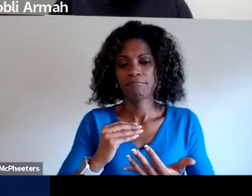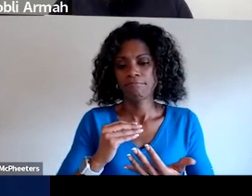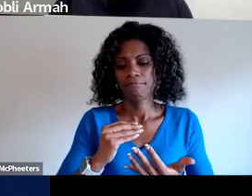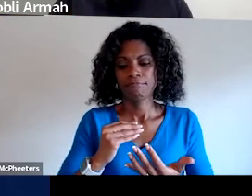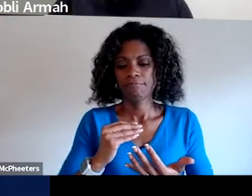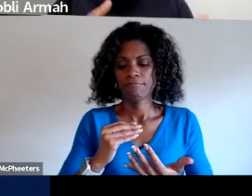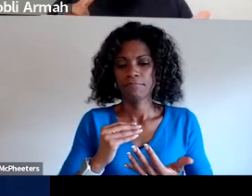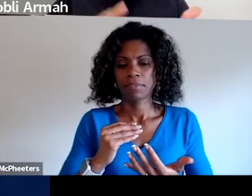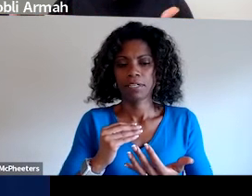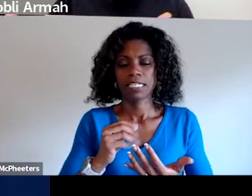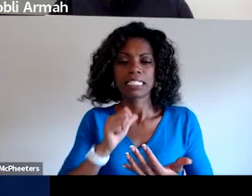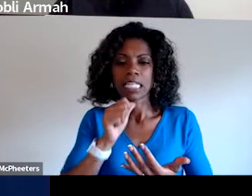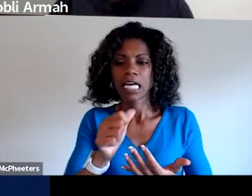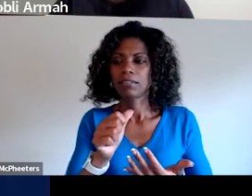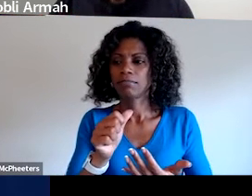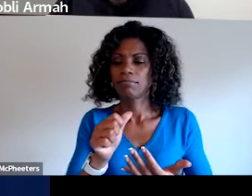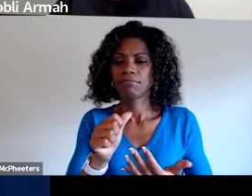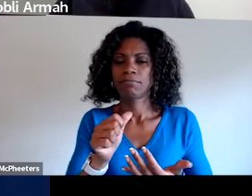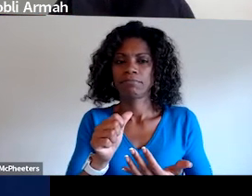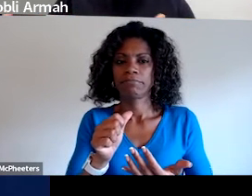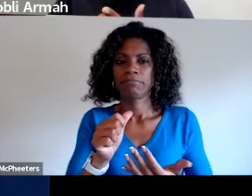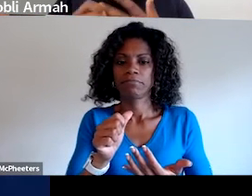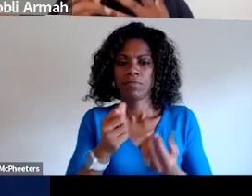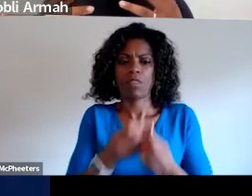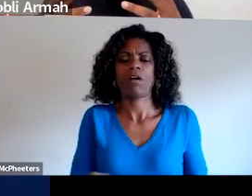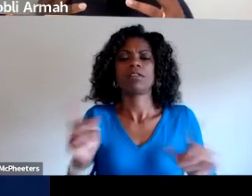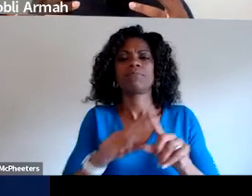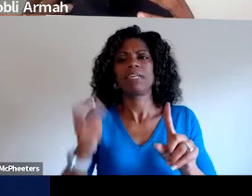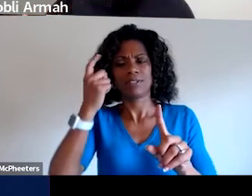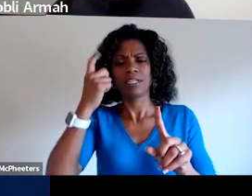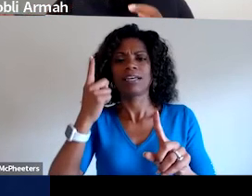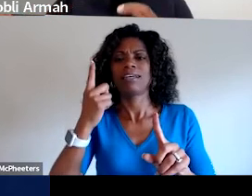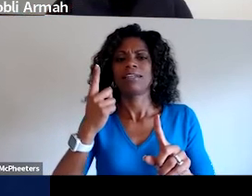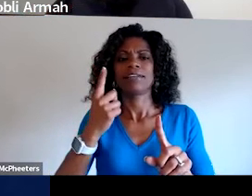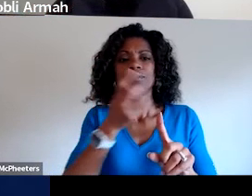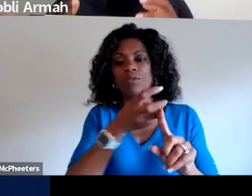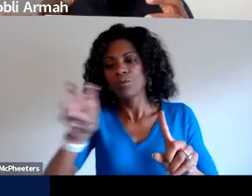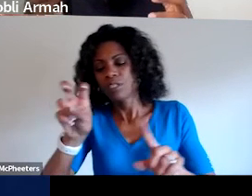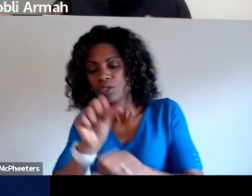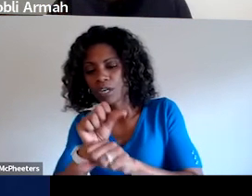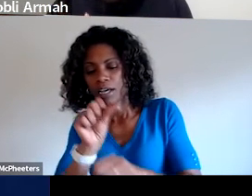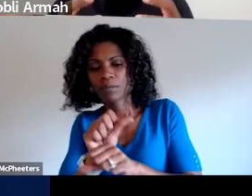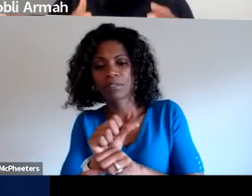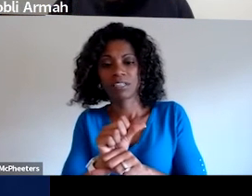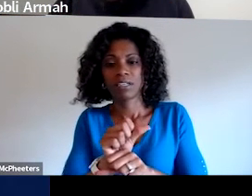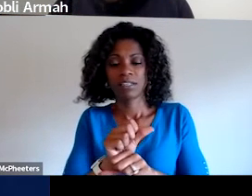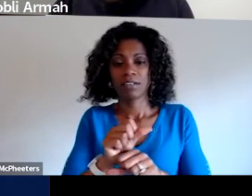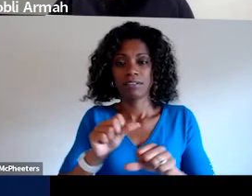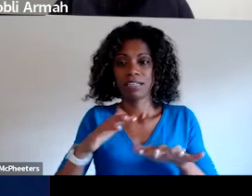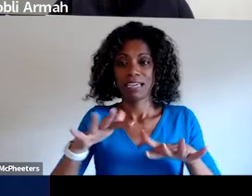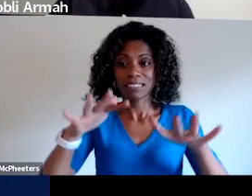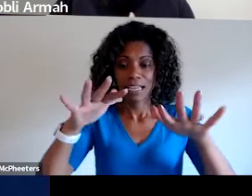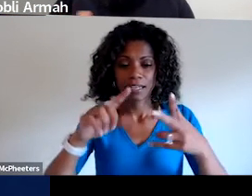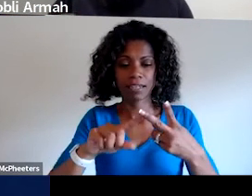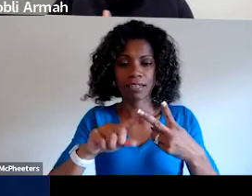have switched jobs. Some people have lost loved ones. Some of you there's anxiety and depression from working on system